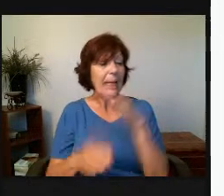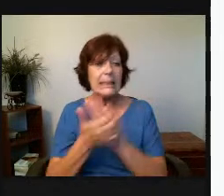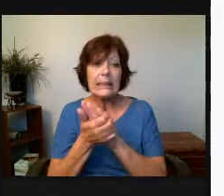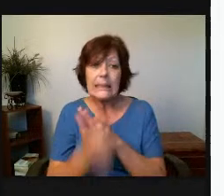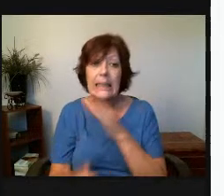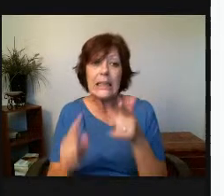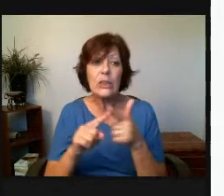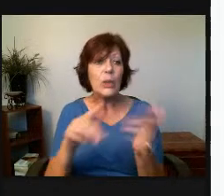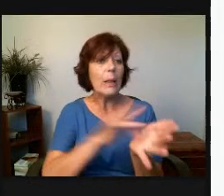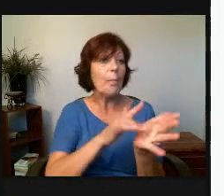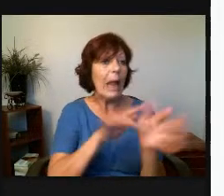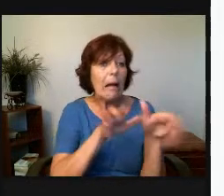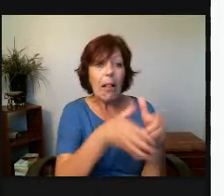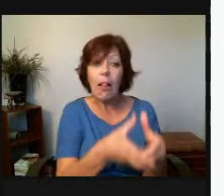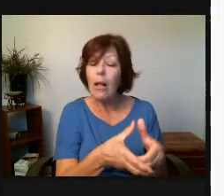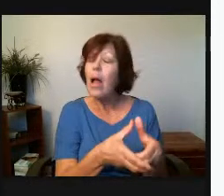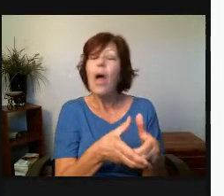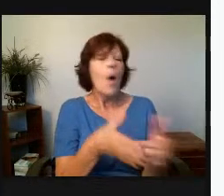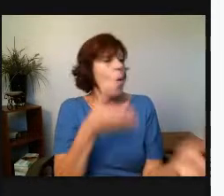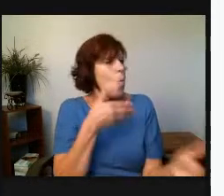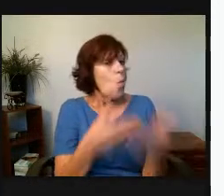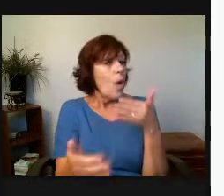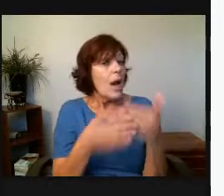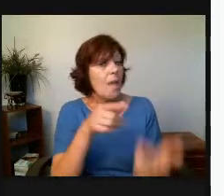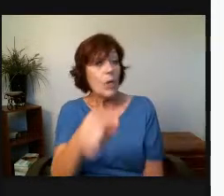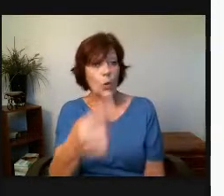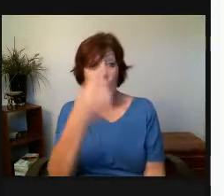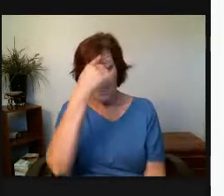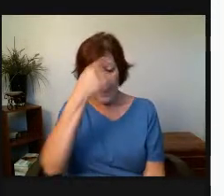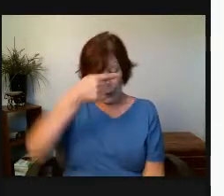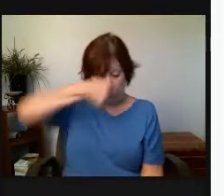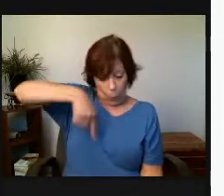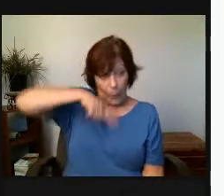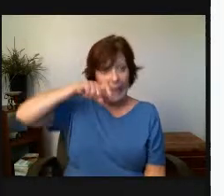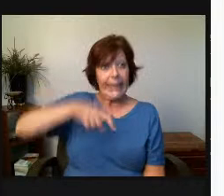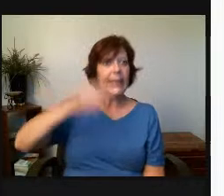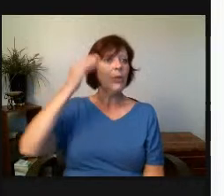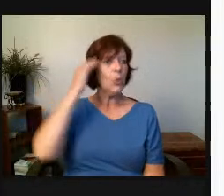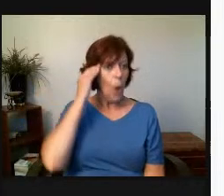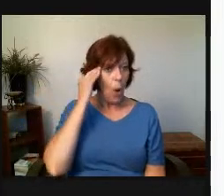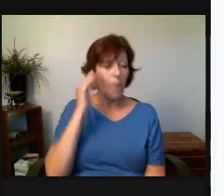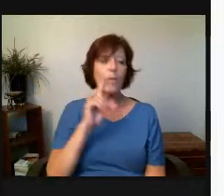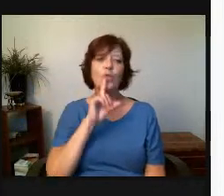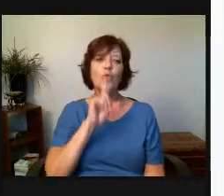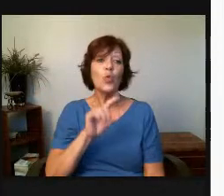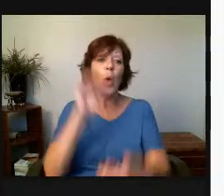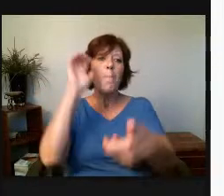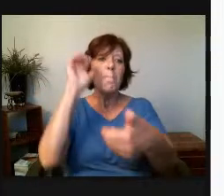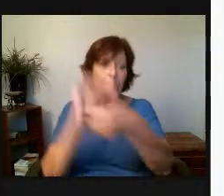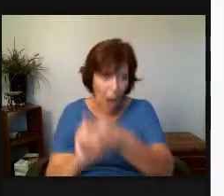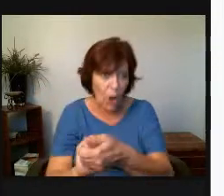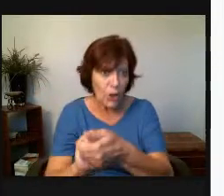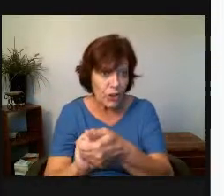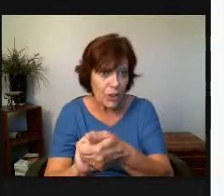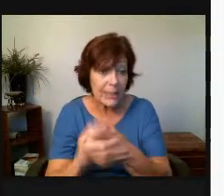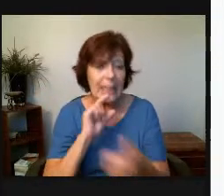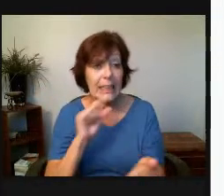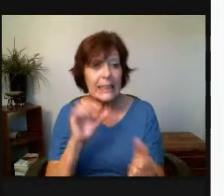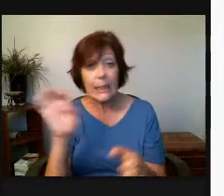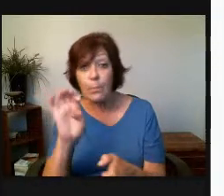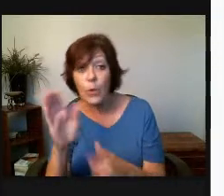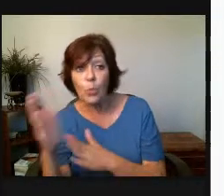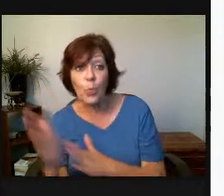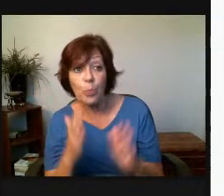Medical Reserve Corps, whatever it is that you think we need to know to be true partners in the preparedness